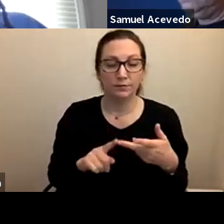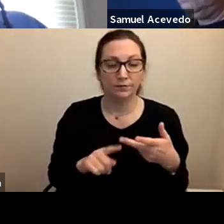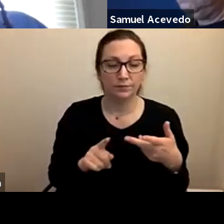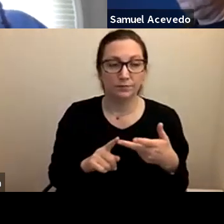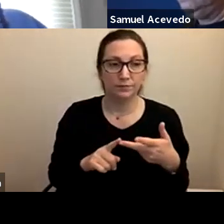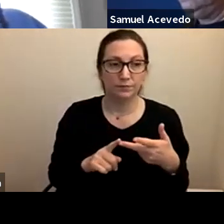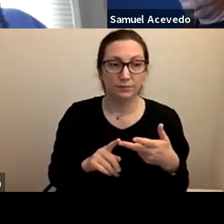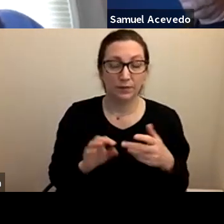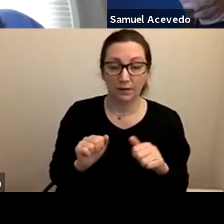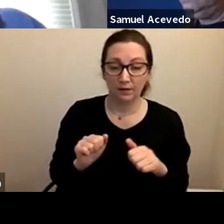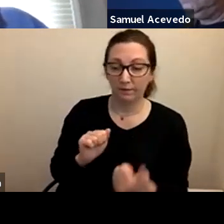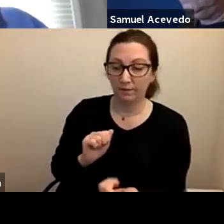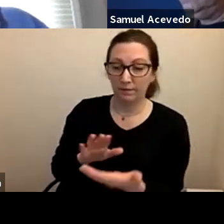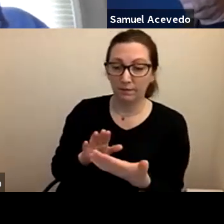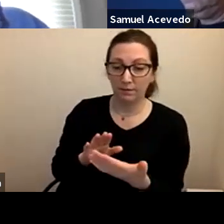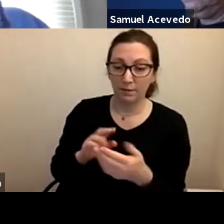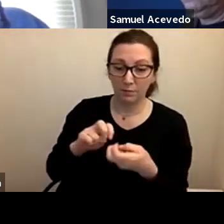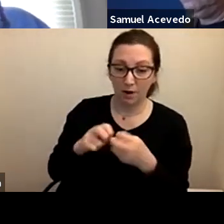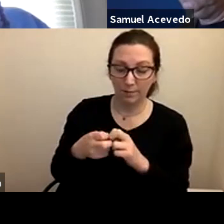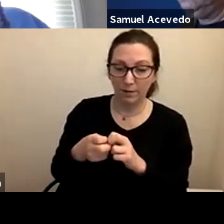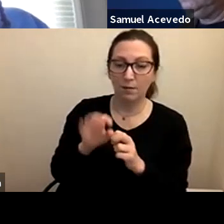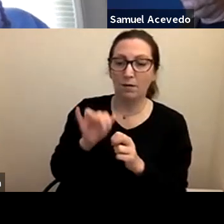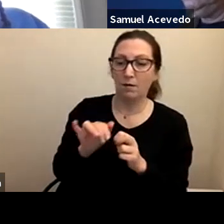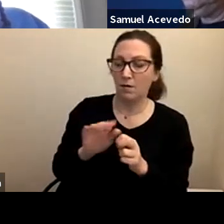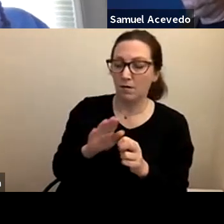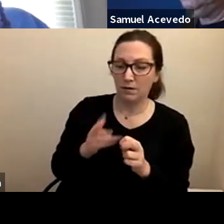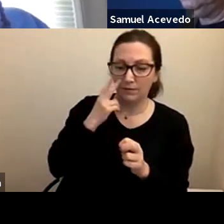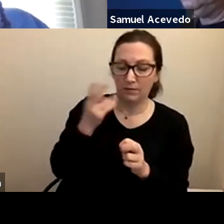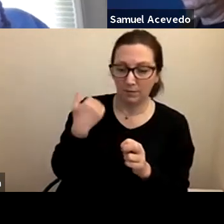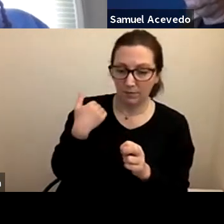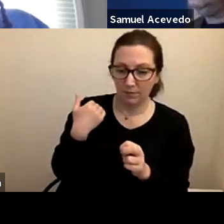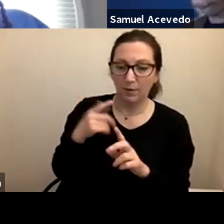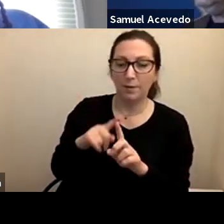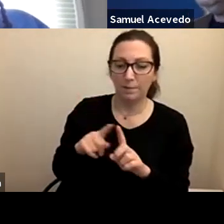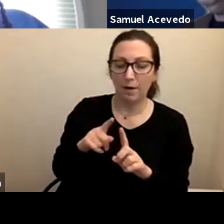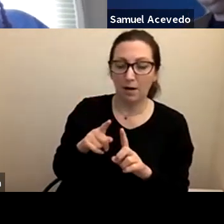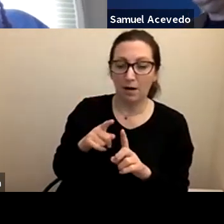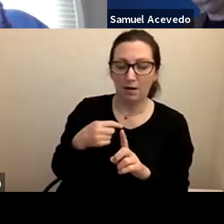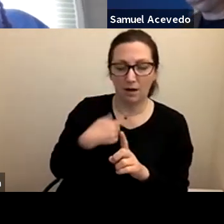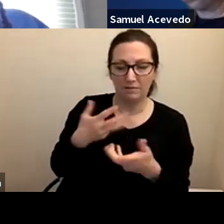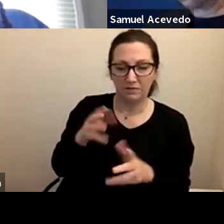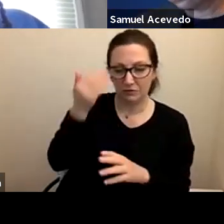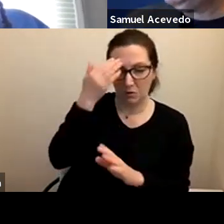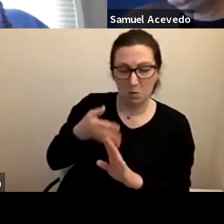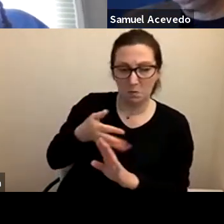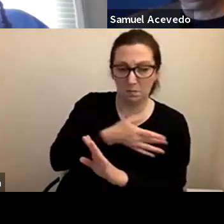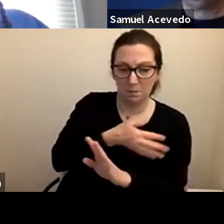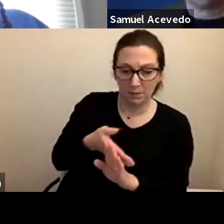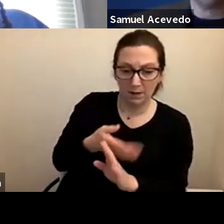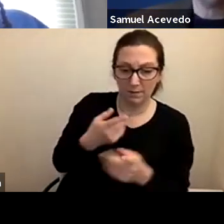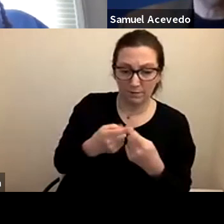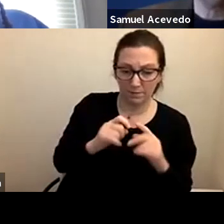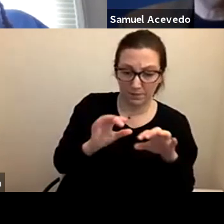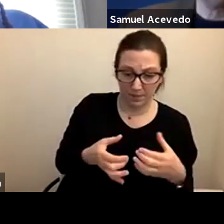encounters problems that she's never seen before, but can use what she learned in class to solve